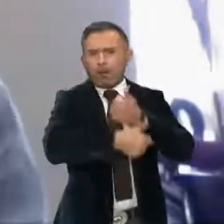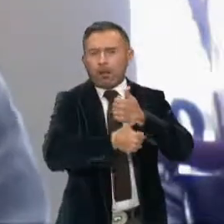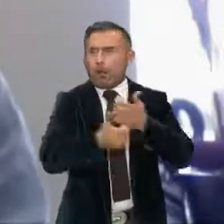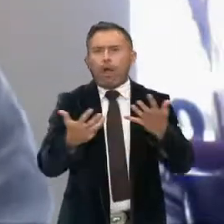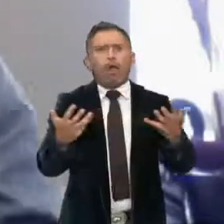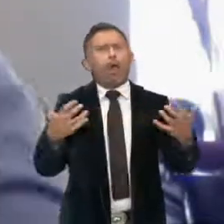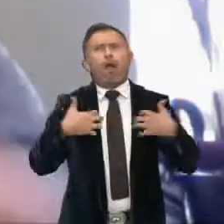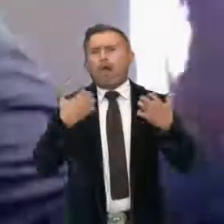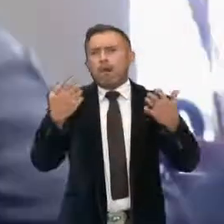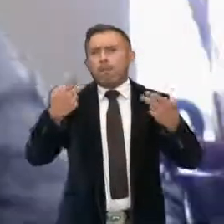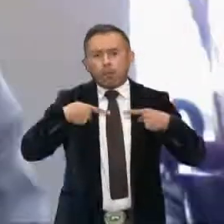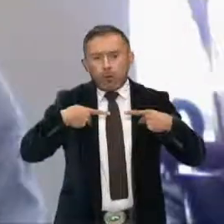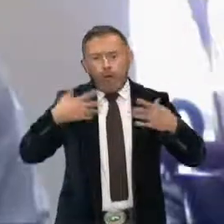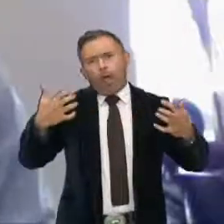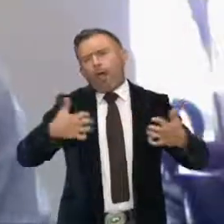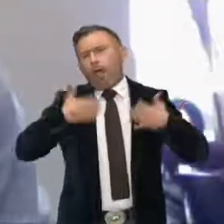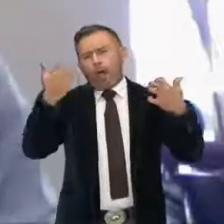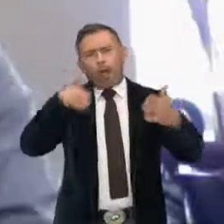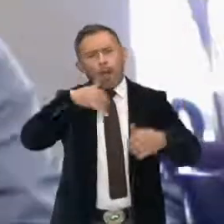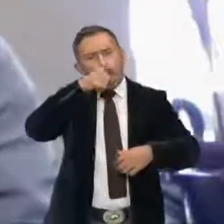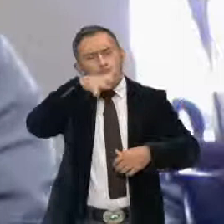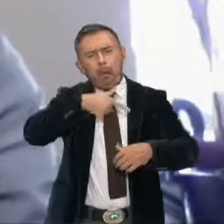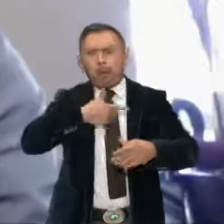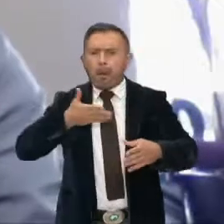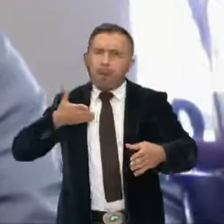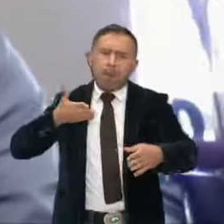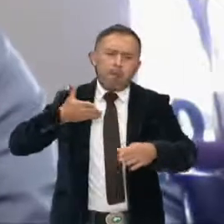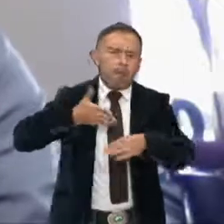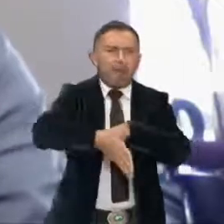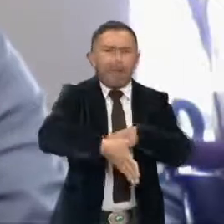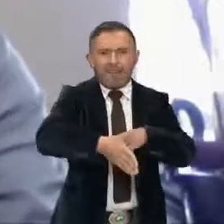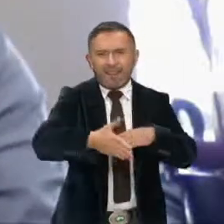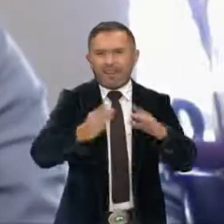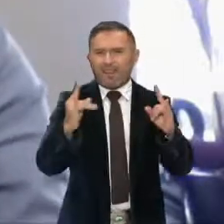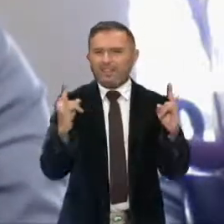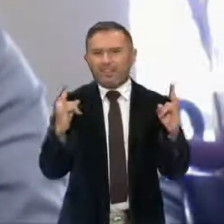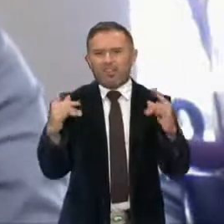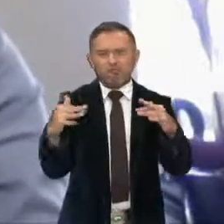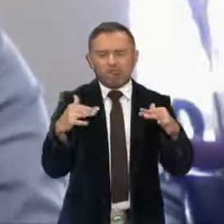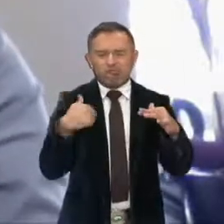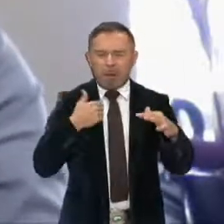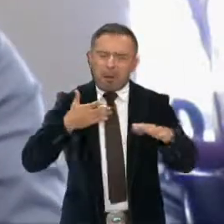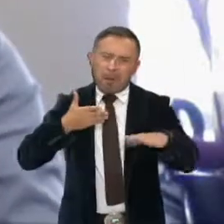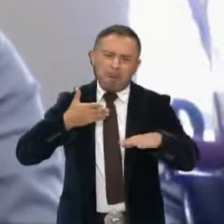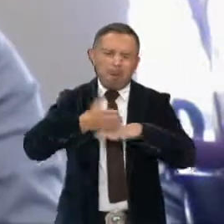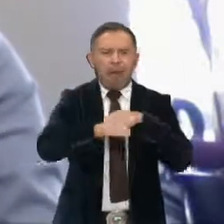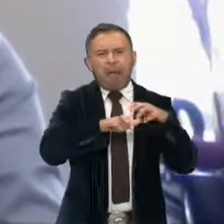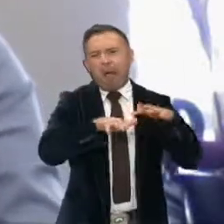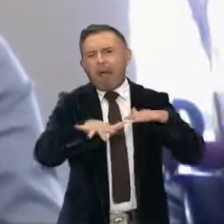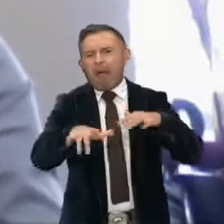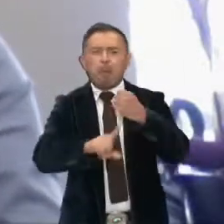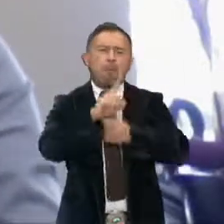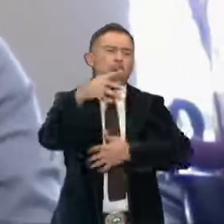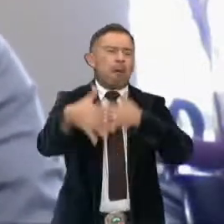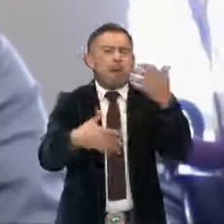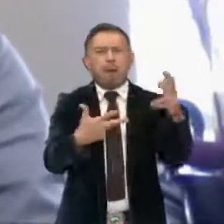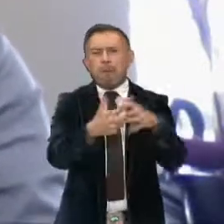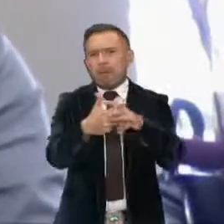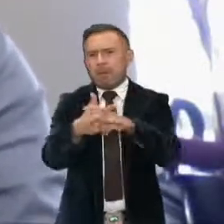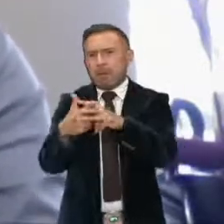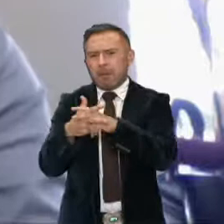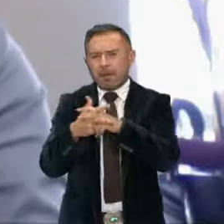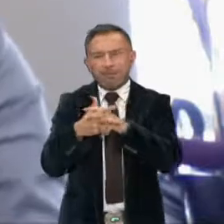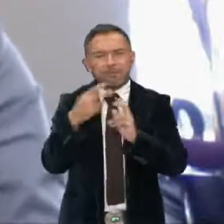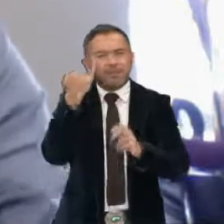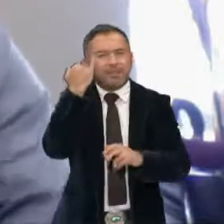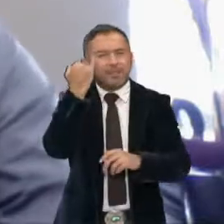everything because somebody kicked somebody else. So the people got into the court. Everything was stopped.